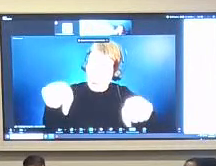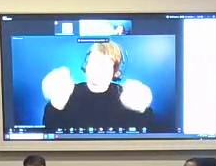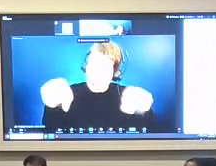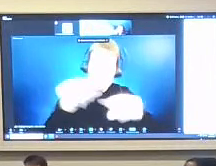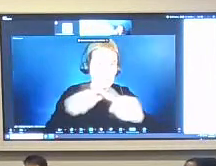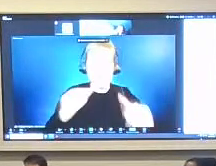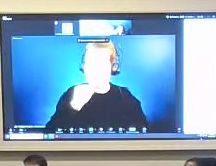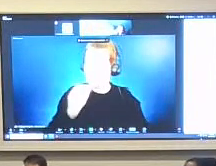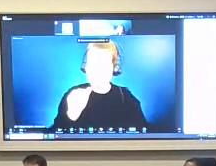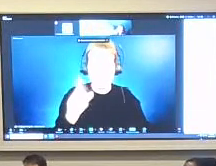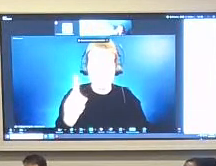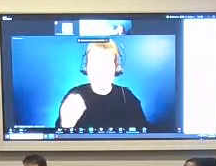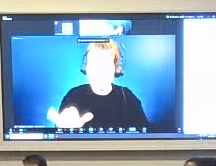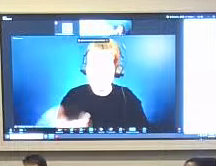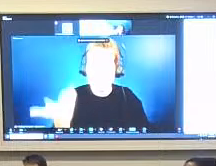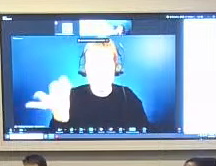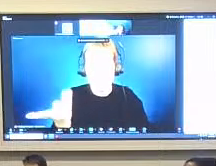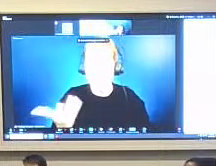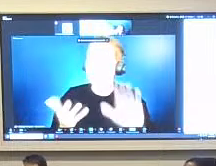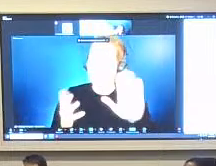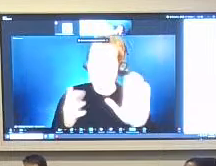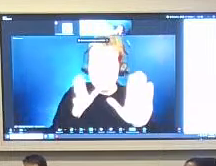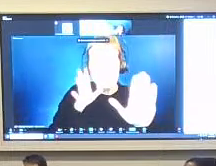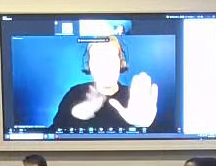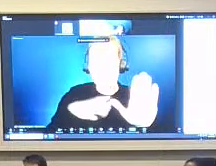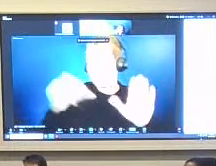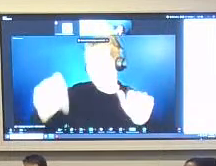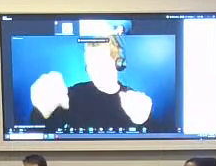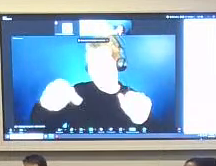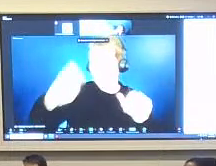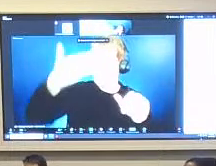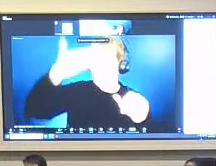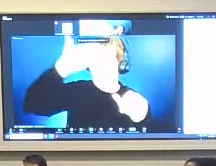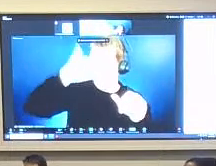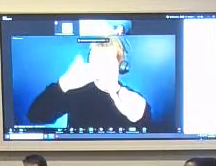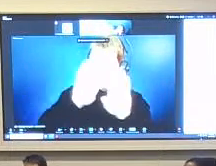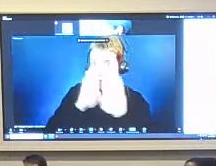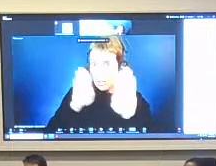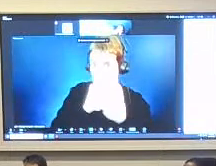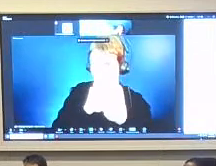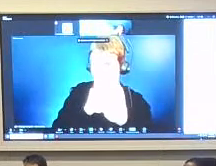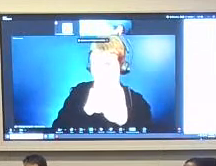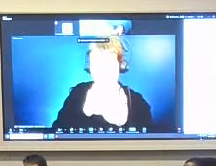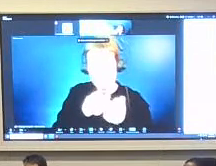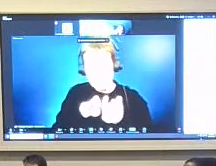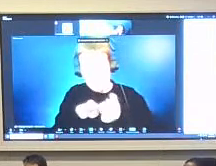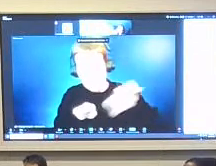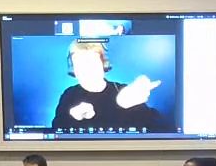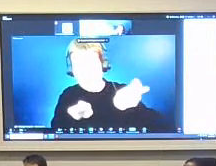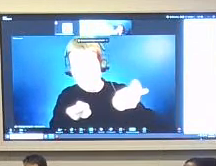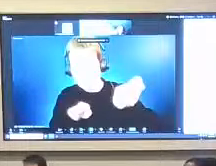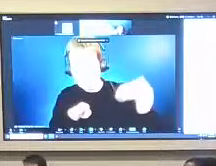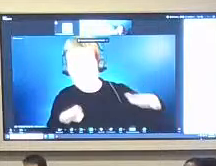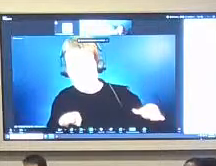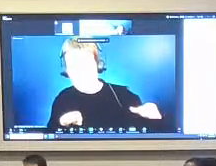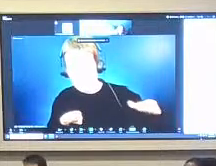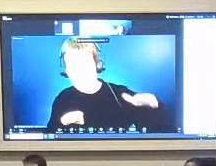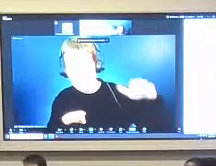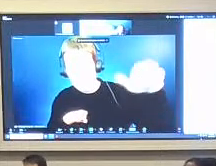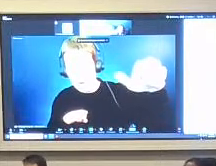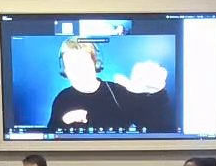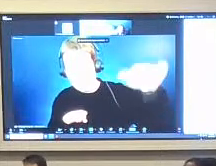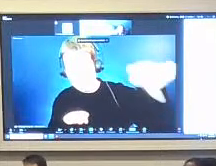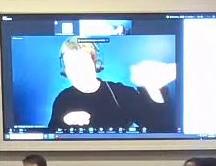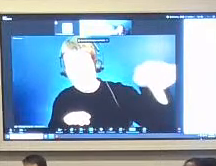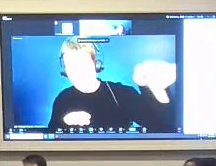Just as you look at their front door, to the left, there is a ramp. Did you not find that? No,